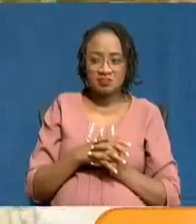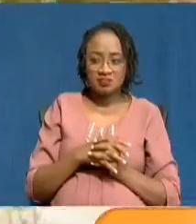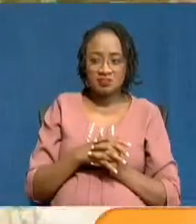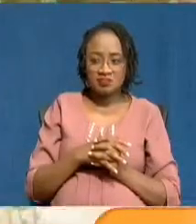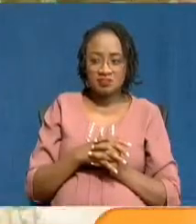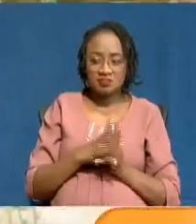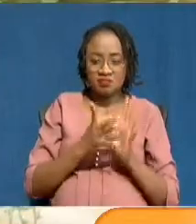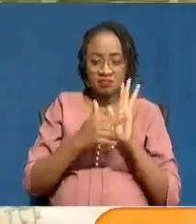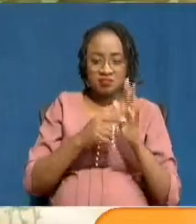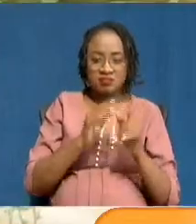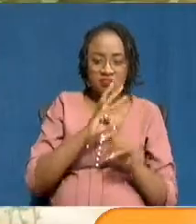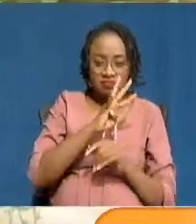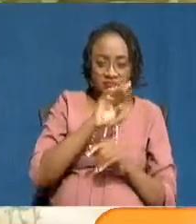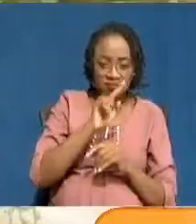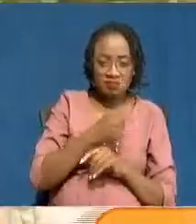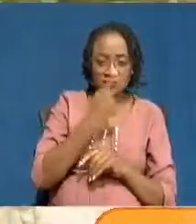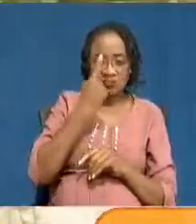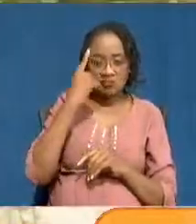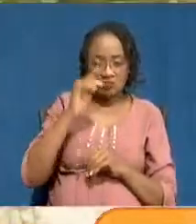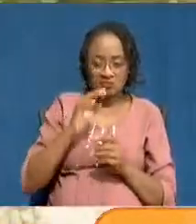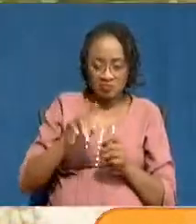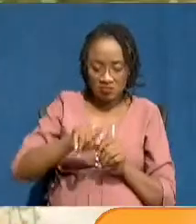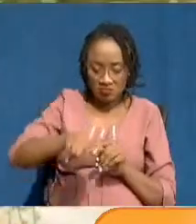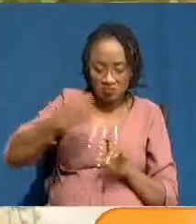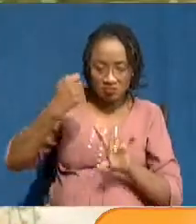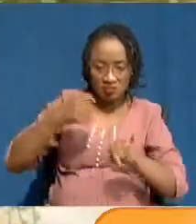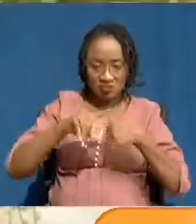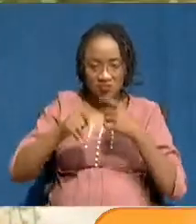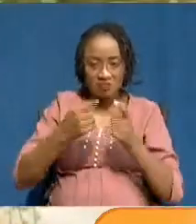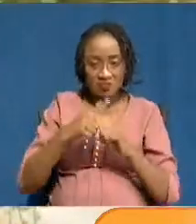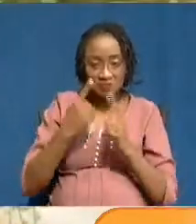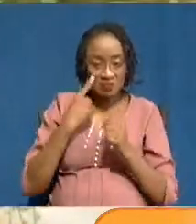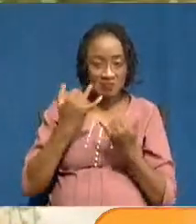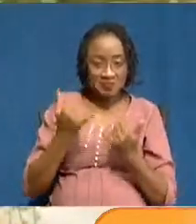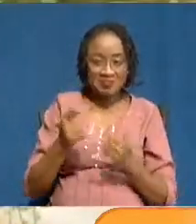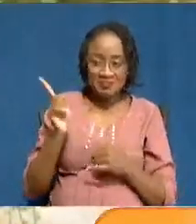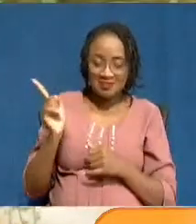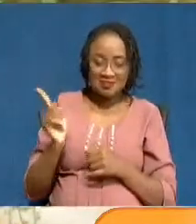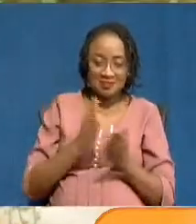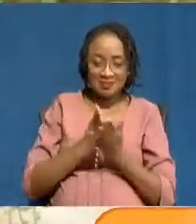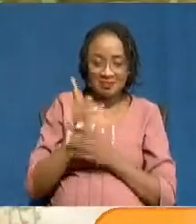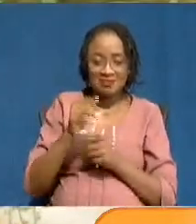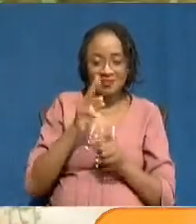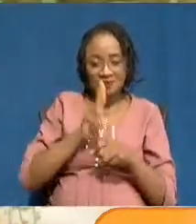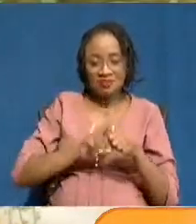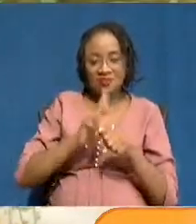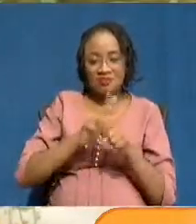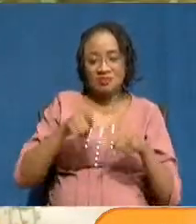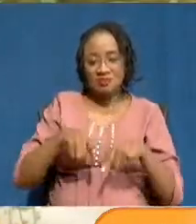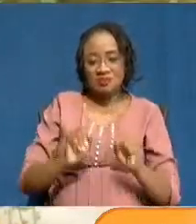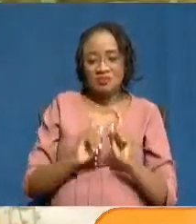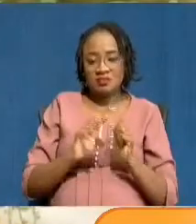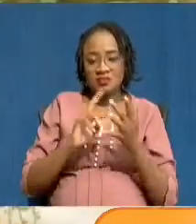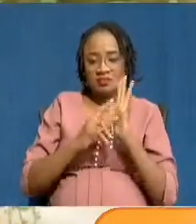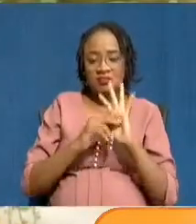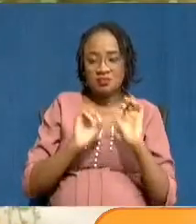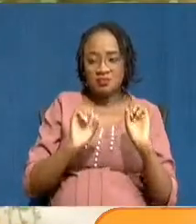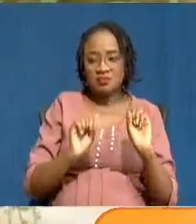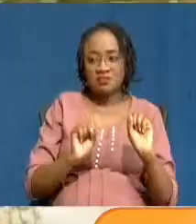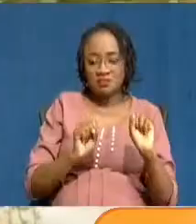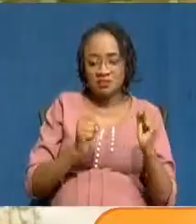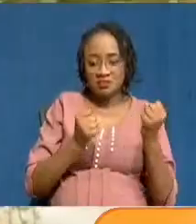around 4,000 on weeding, but you see right now she's the one who is doing that. So in the long run, she's saving the maintenance